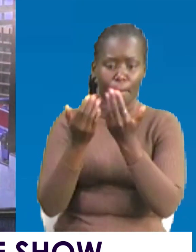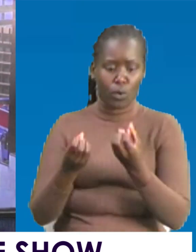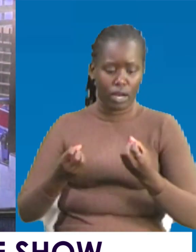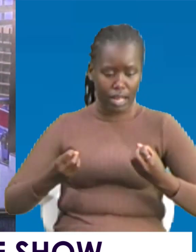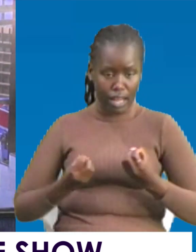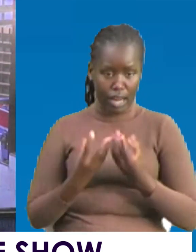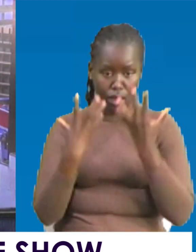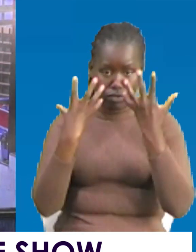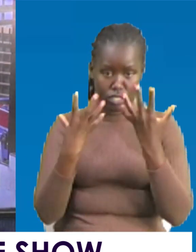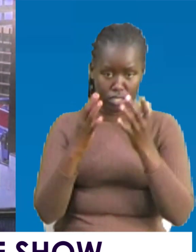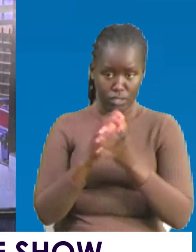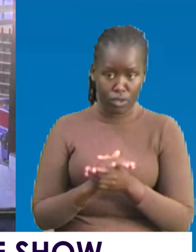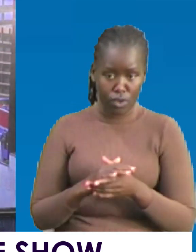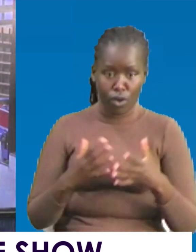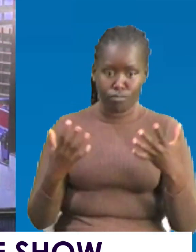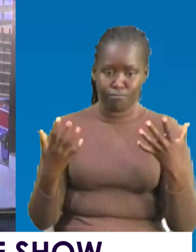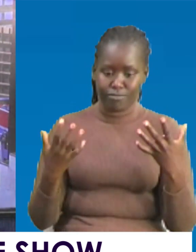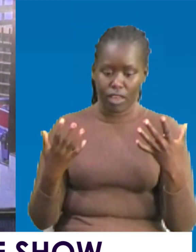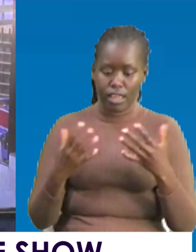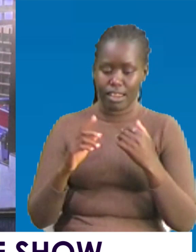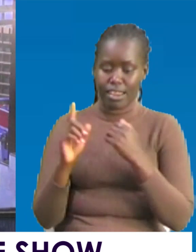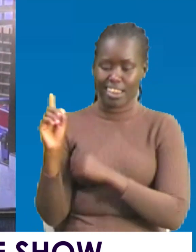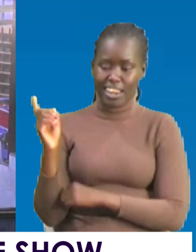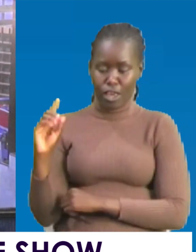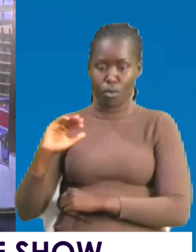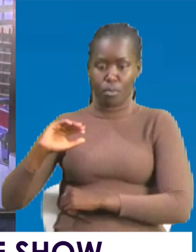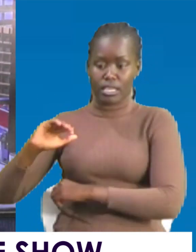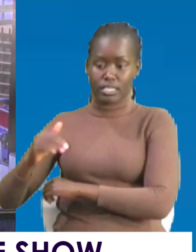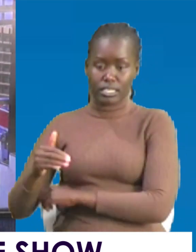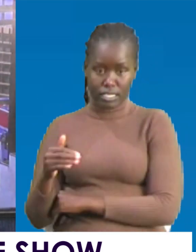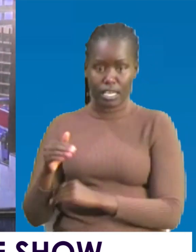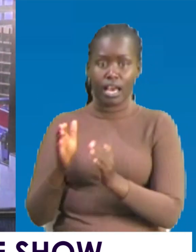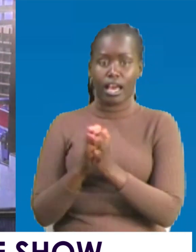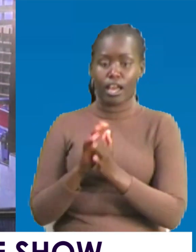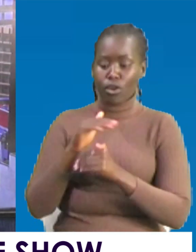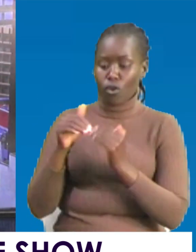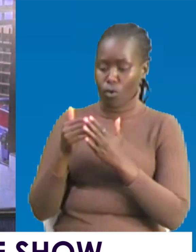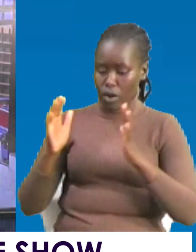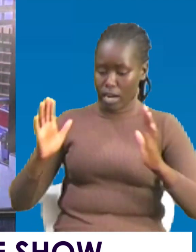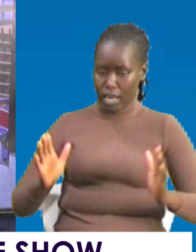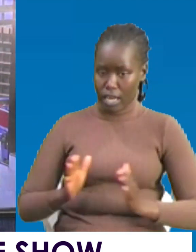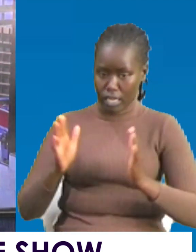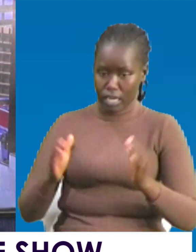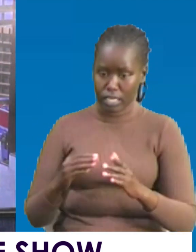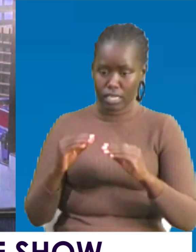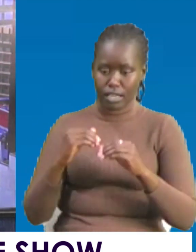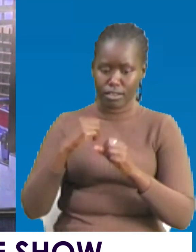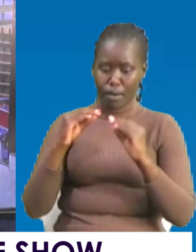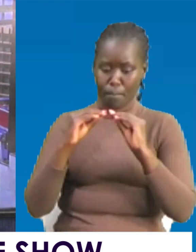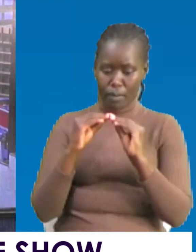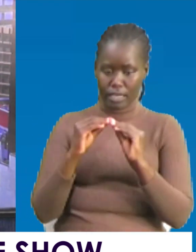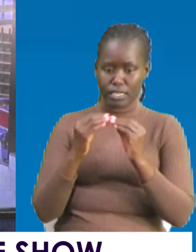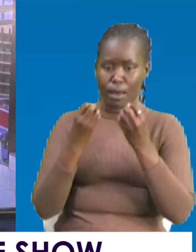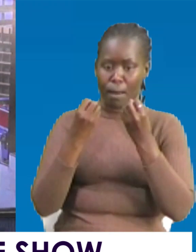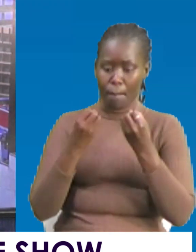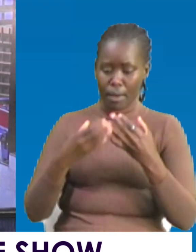in, somewhere in Nairobi City. And we were all encouraged. And I met many young people